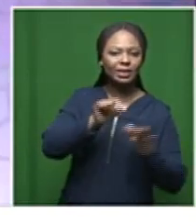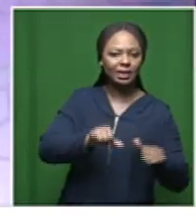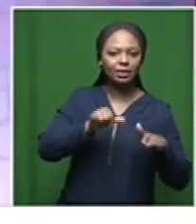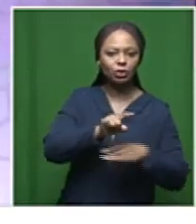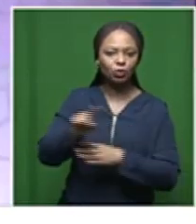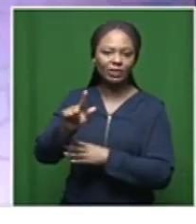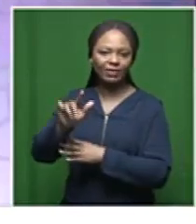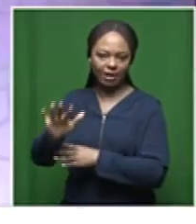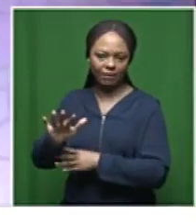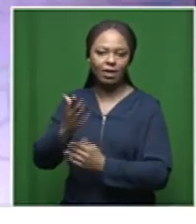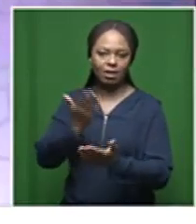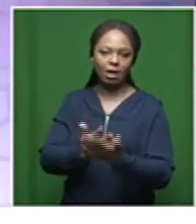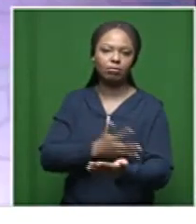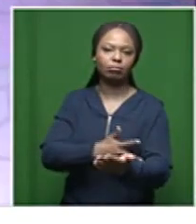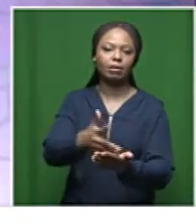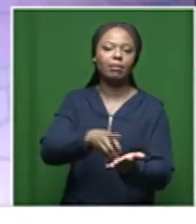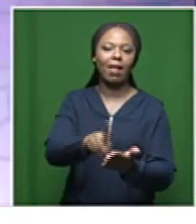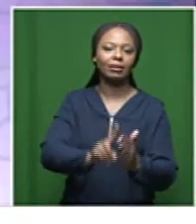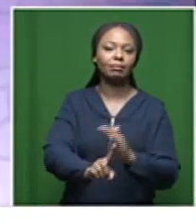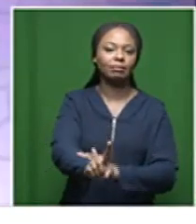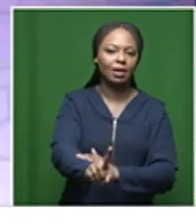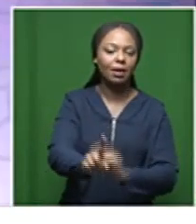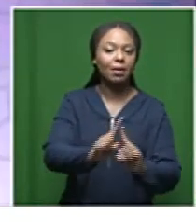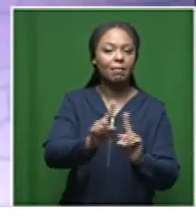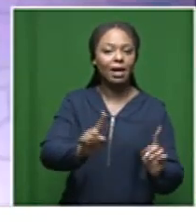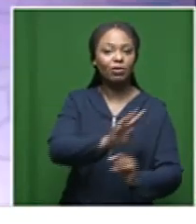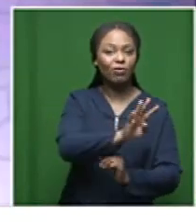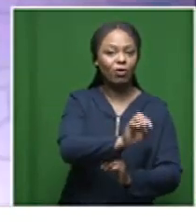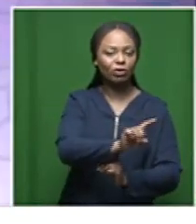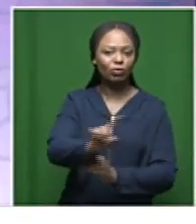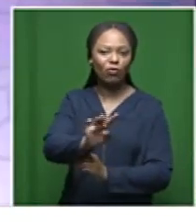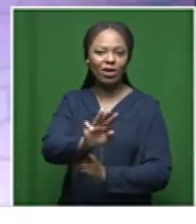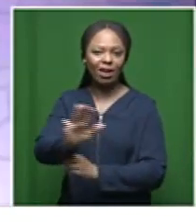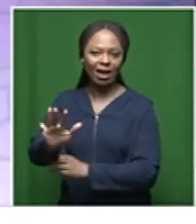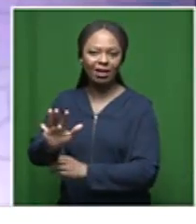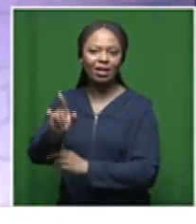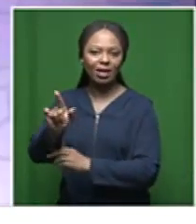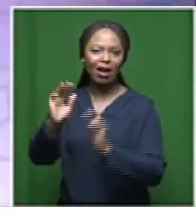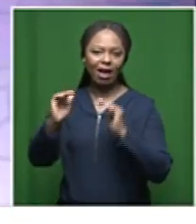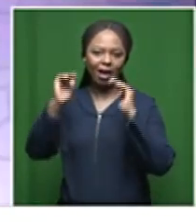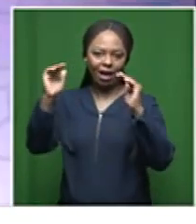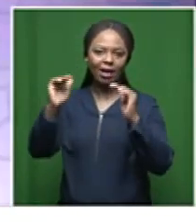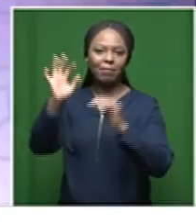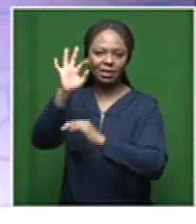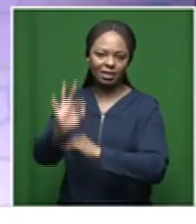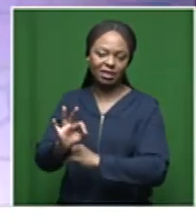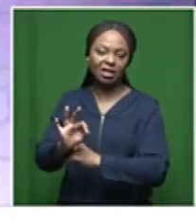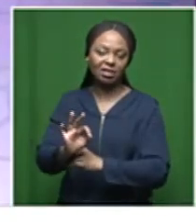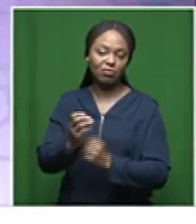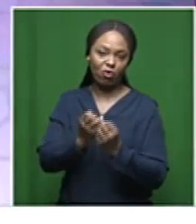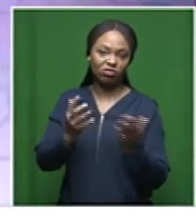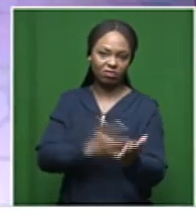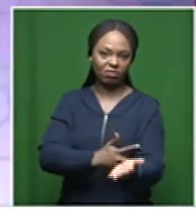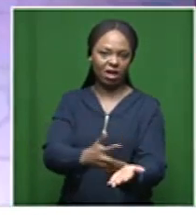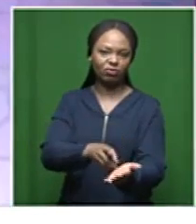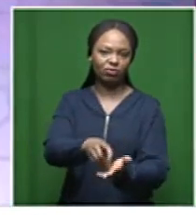to 75 in order to donate blood. However, the 40 to 49-year age group donates the highest percentage of units. Let's listen to two